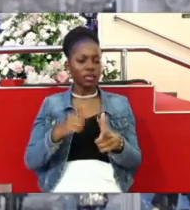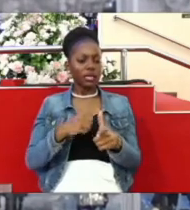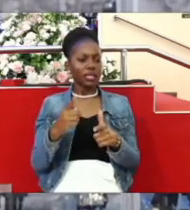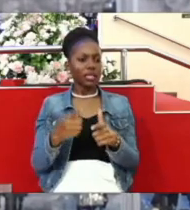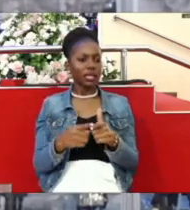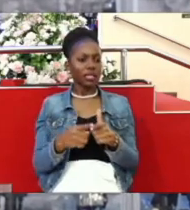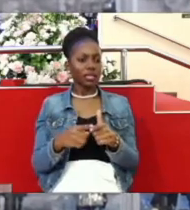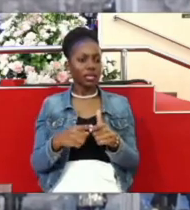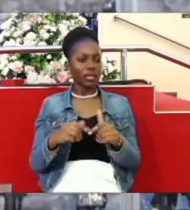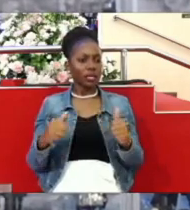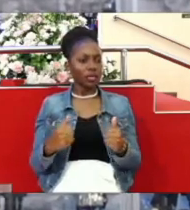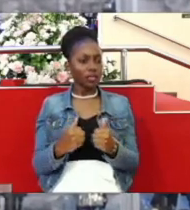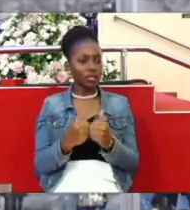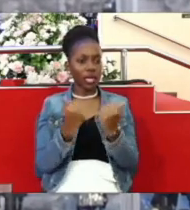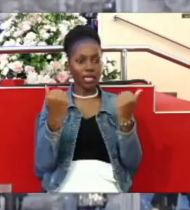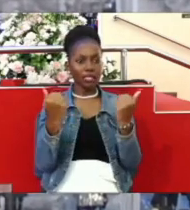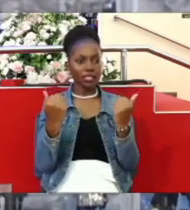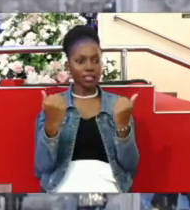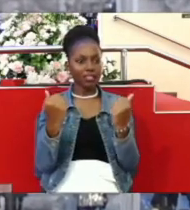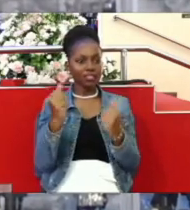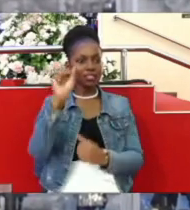business goes down.